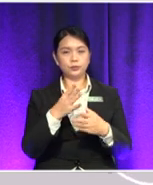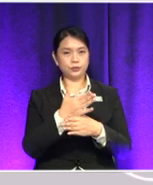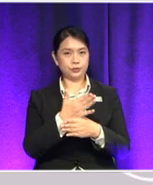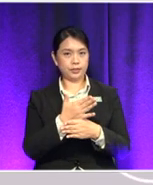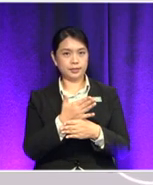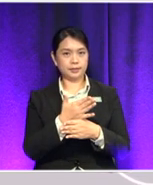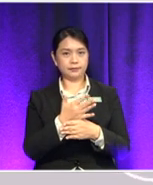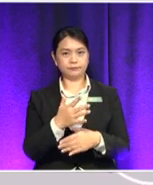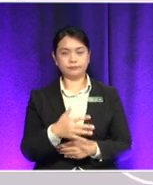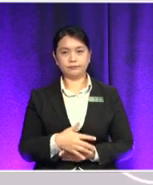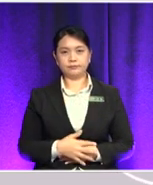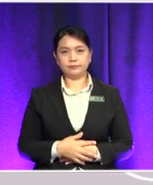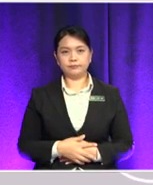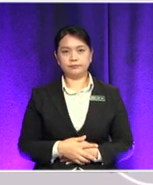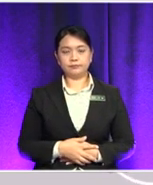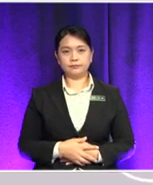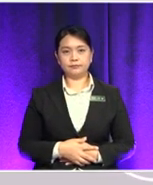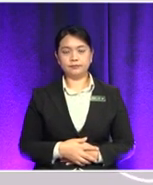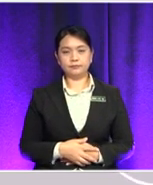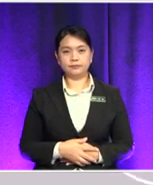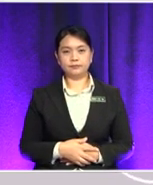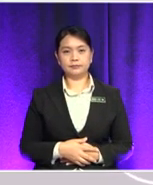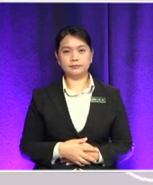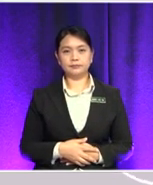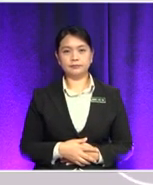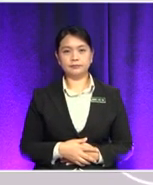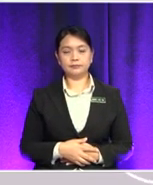Do we see any raise of hands?